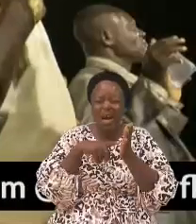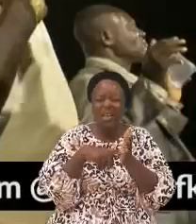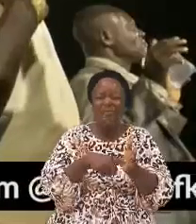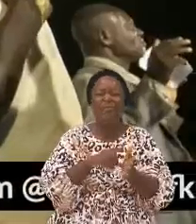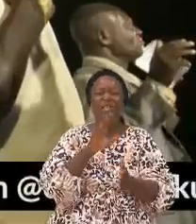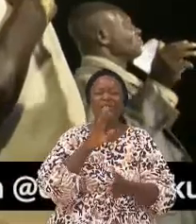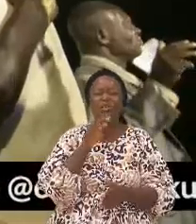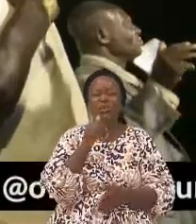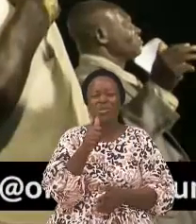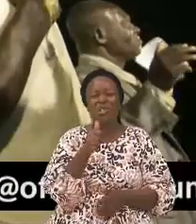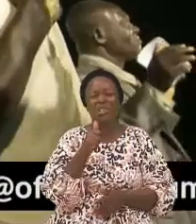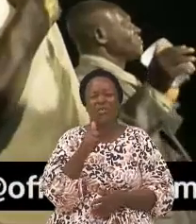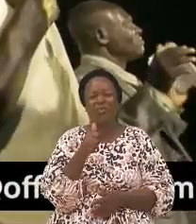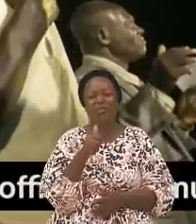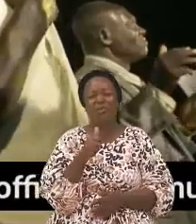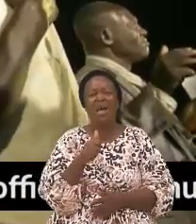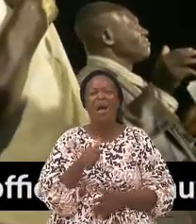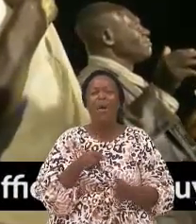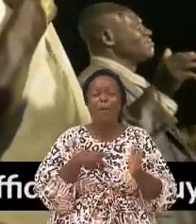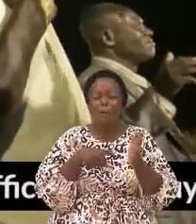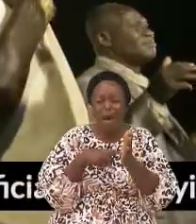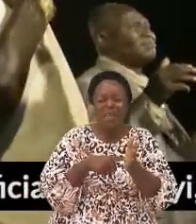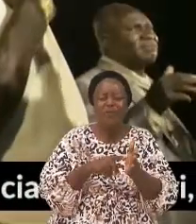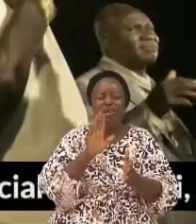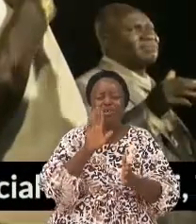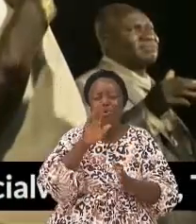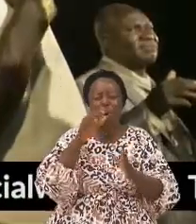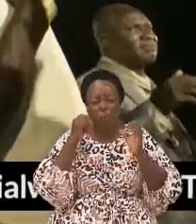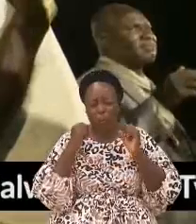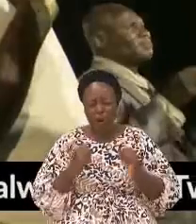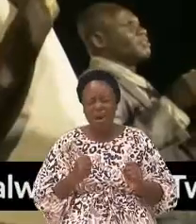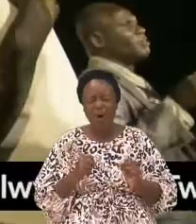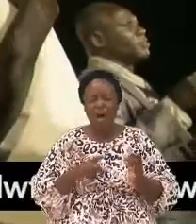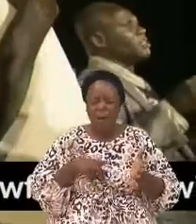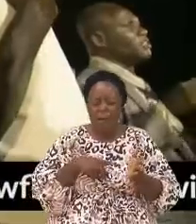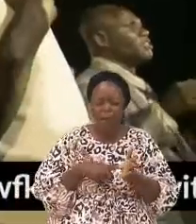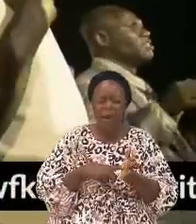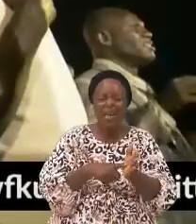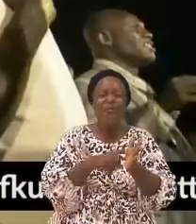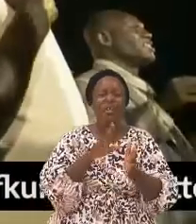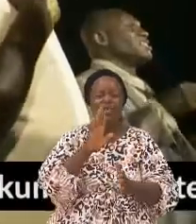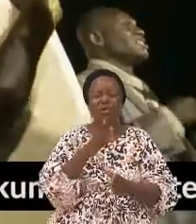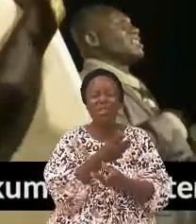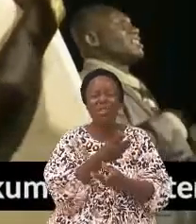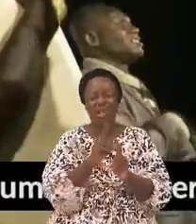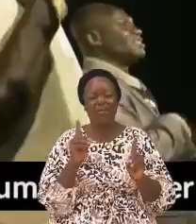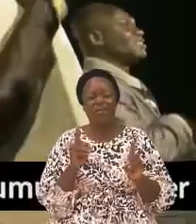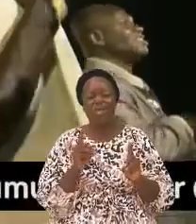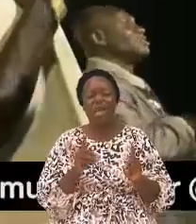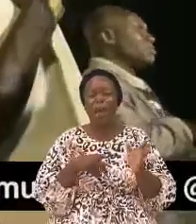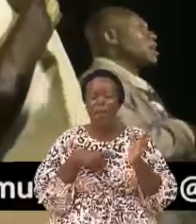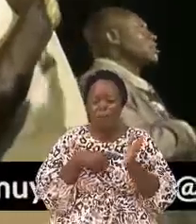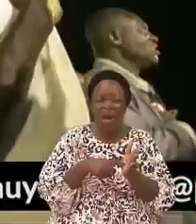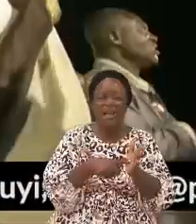Everywhere now, Lord, manifest yourself. Manifest your